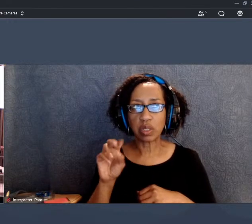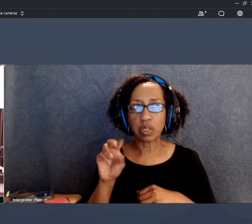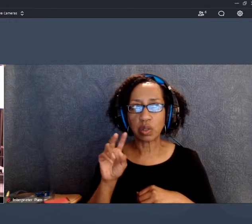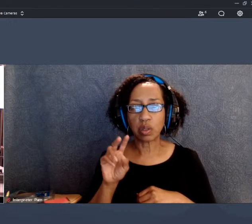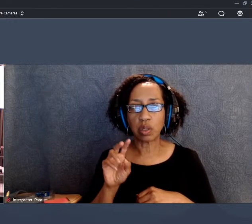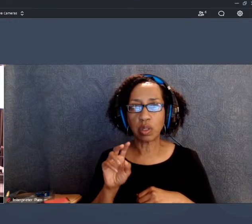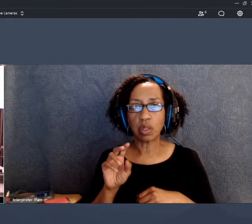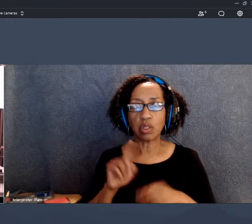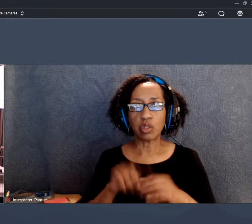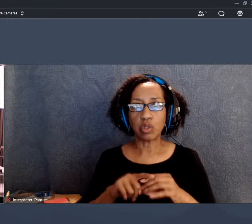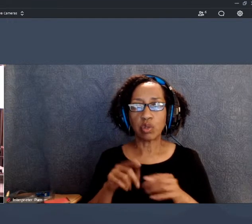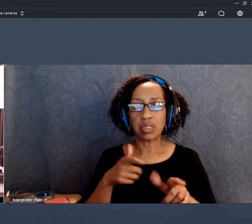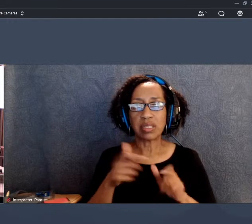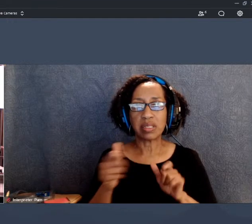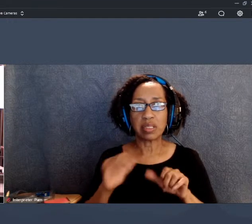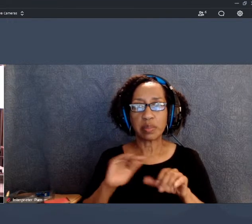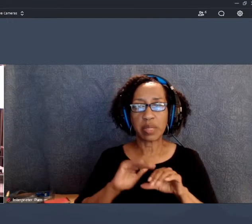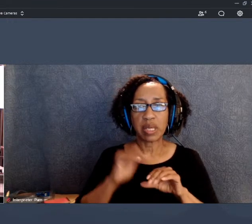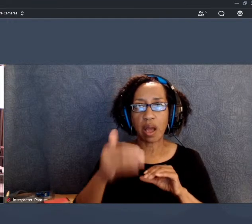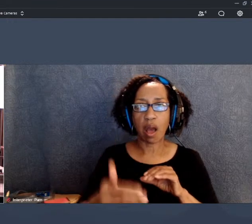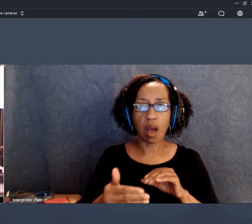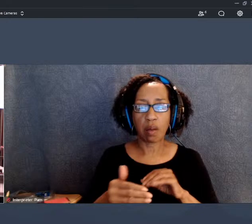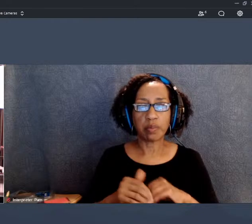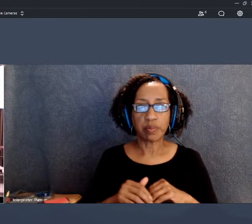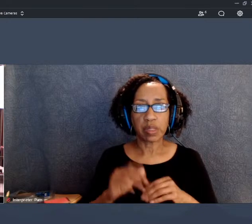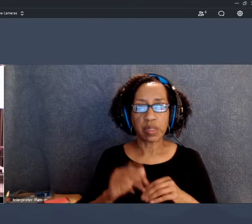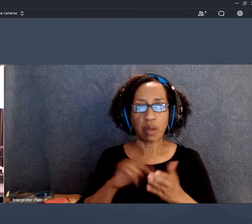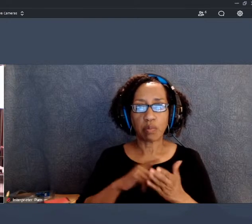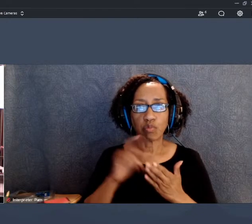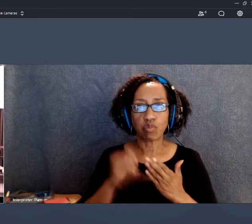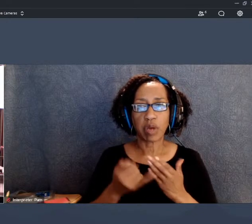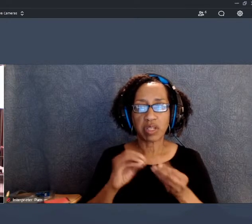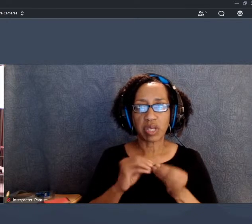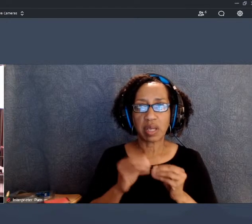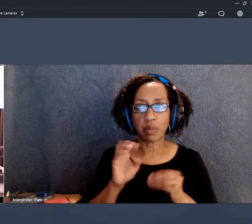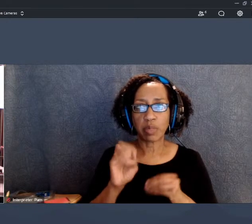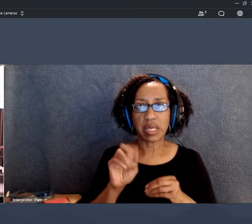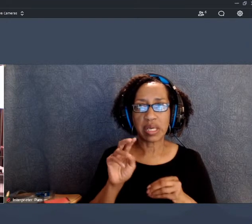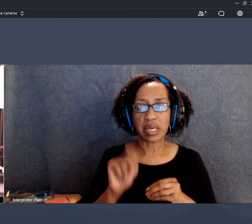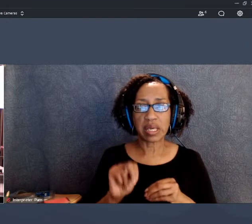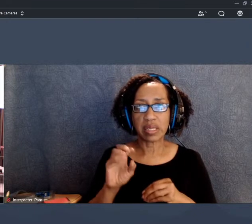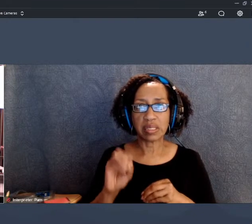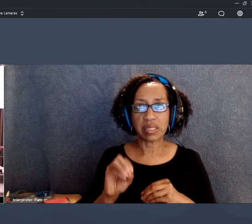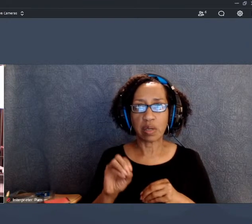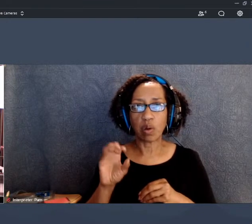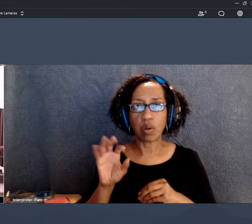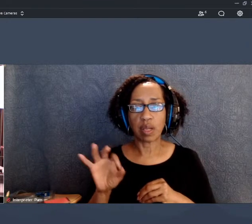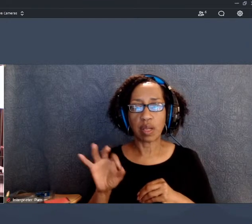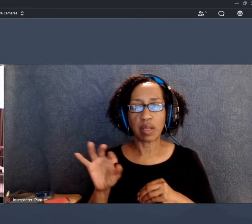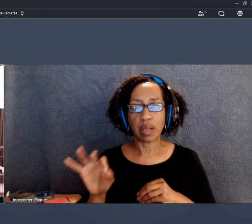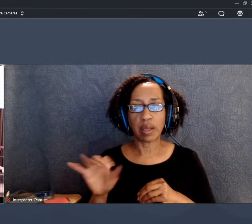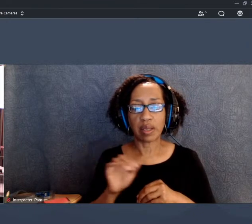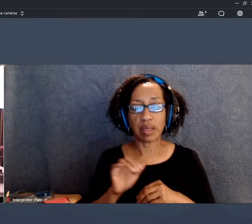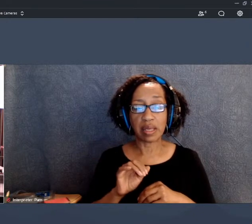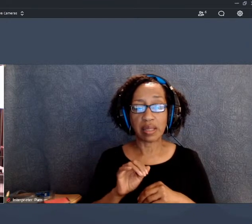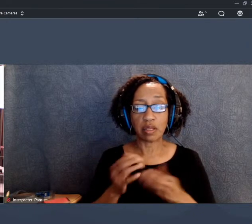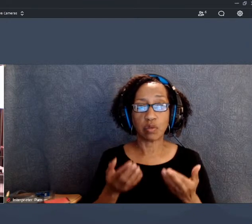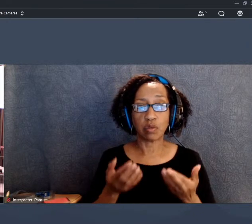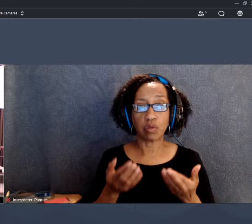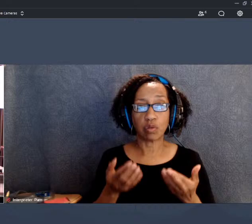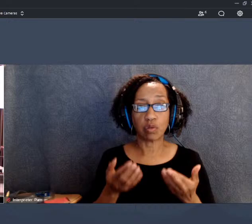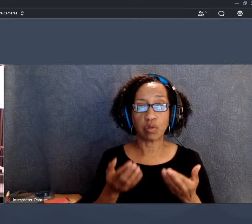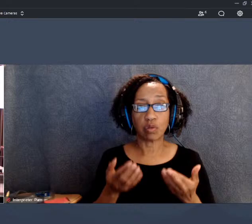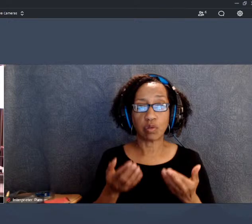hump installation group 12, project number EN 01099. This resolution is sponsored by the